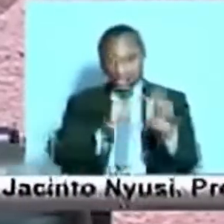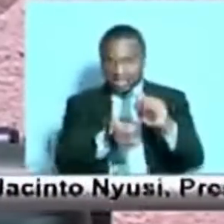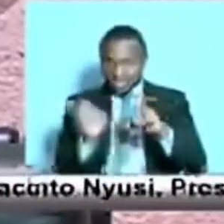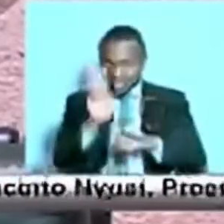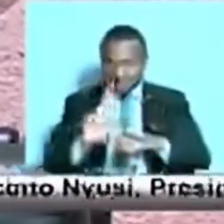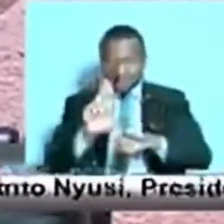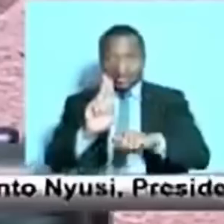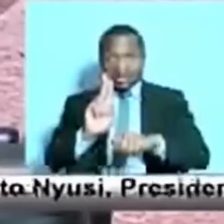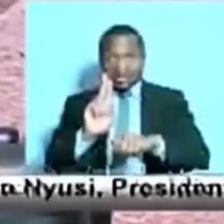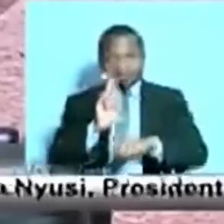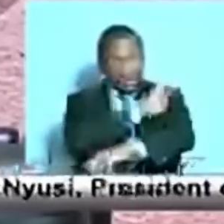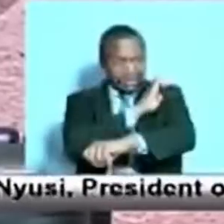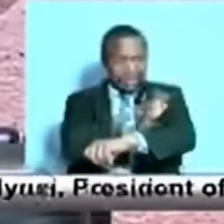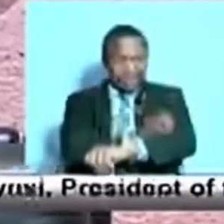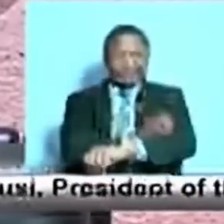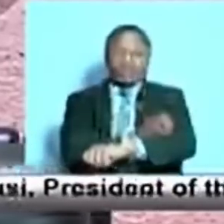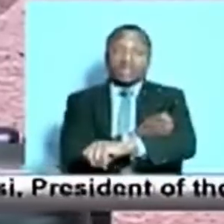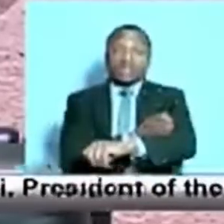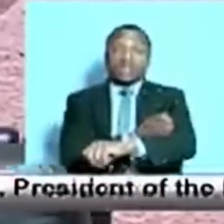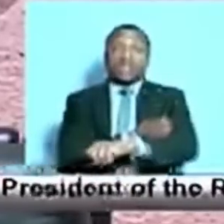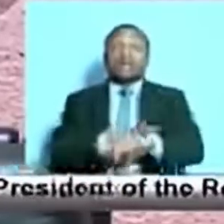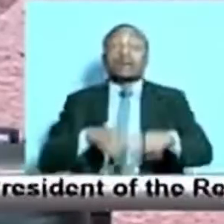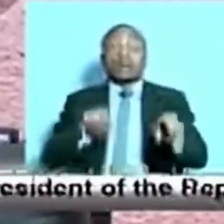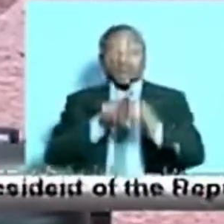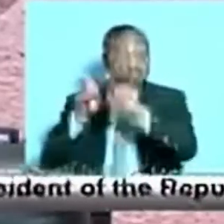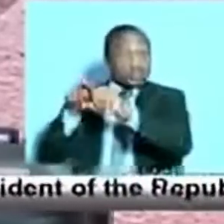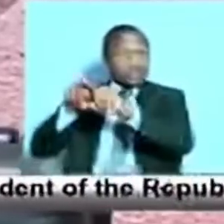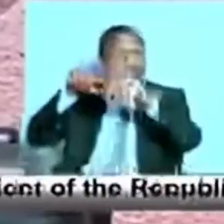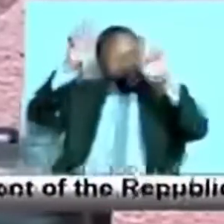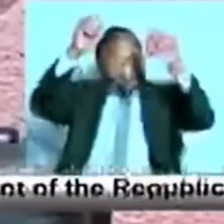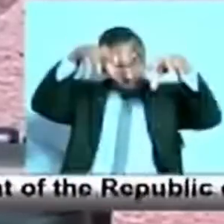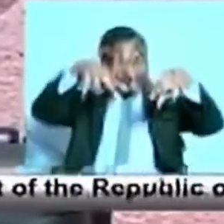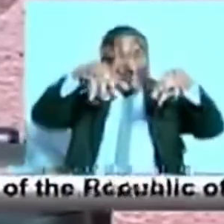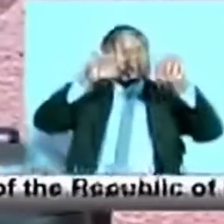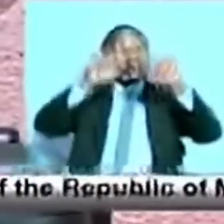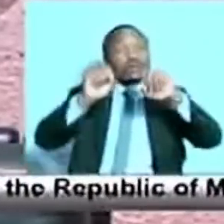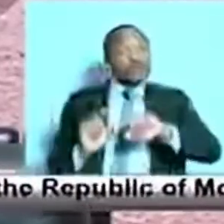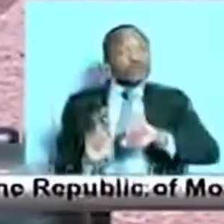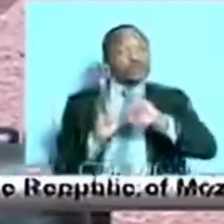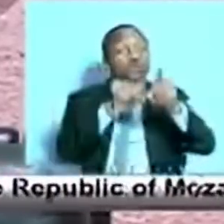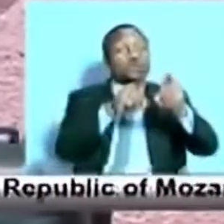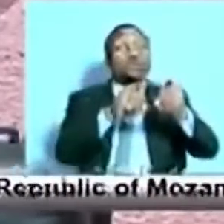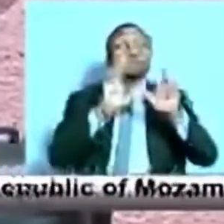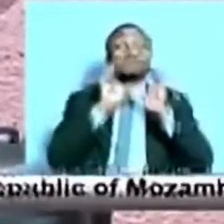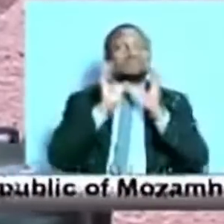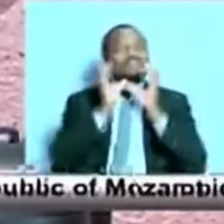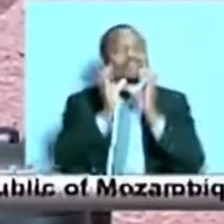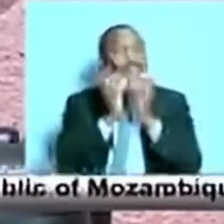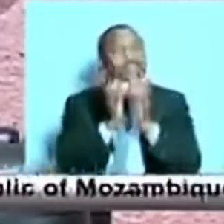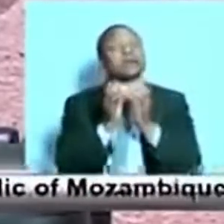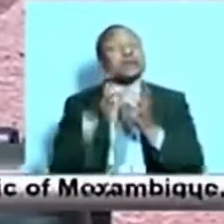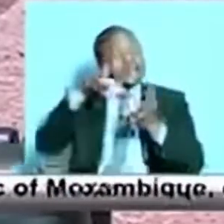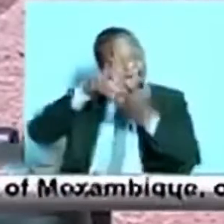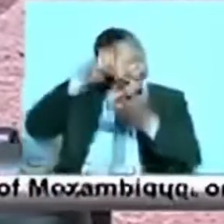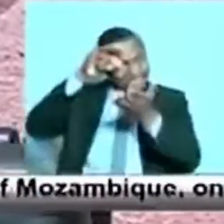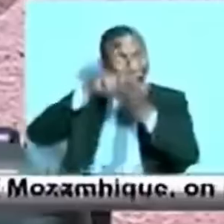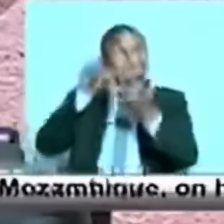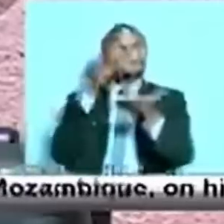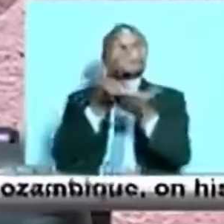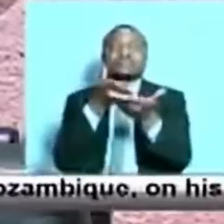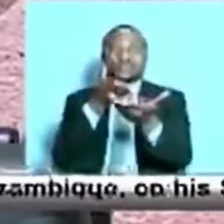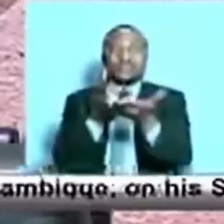diesel, petrol, and even electricity. We want to be able to go to Mozambique and learn these best practices and